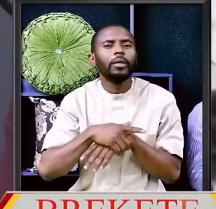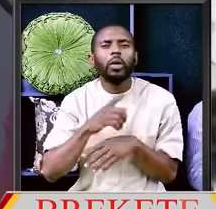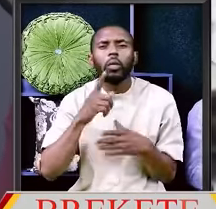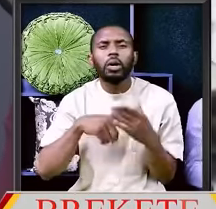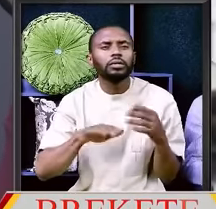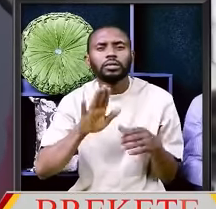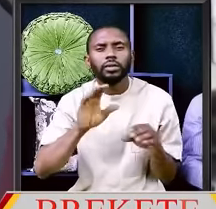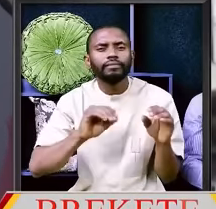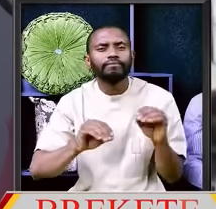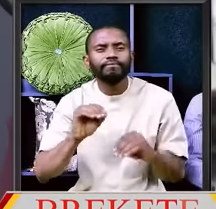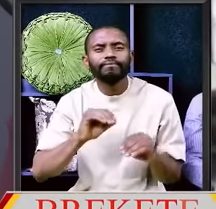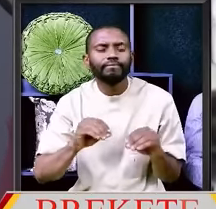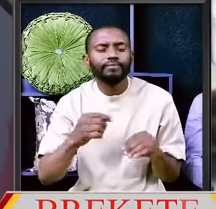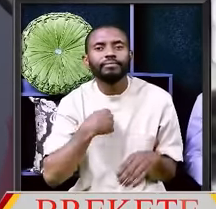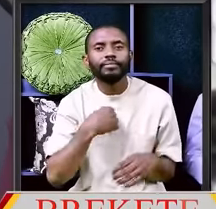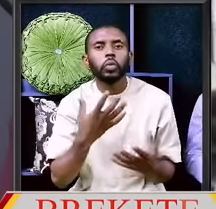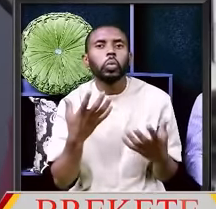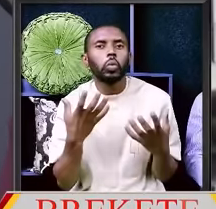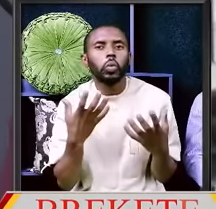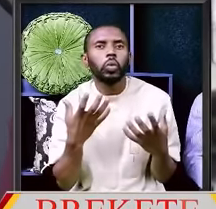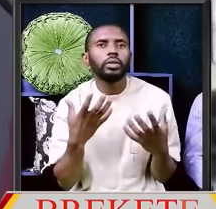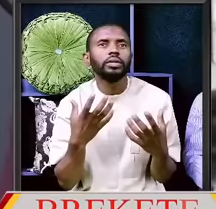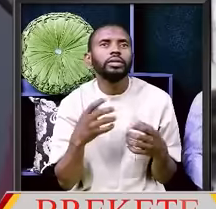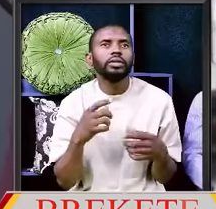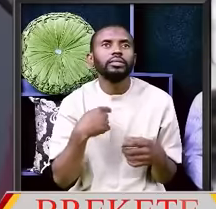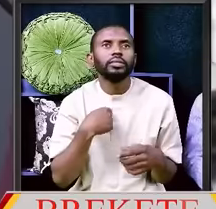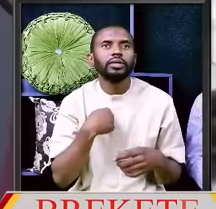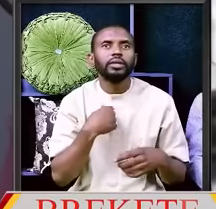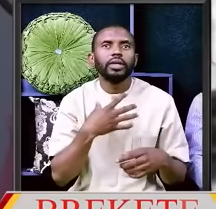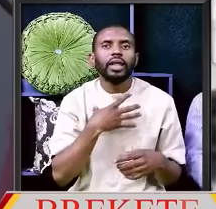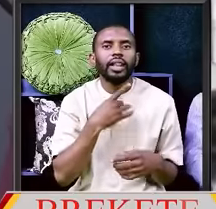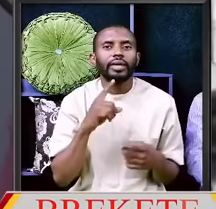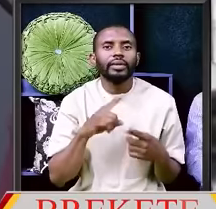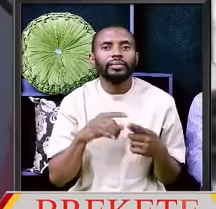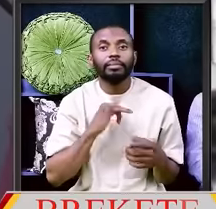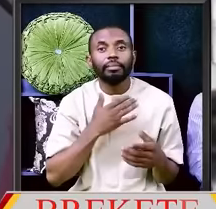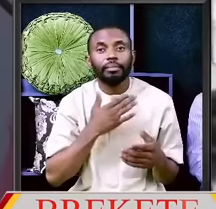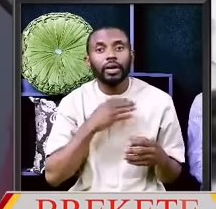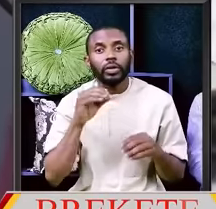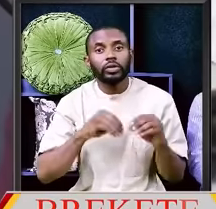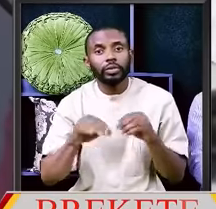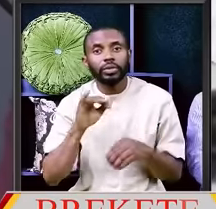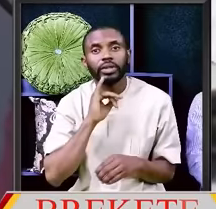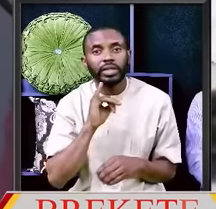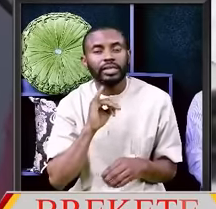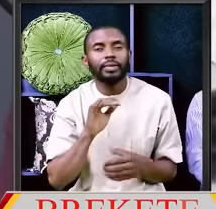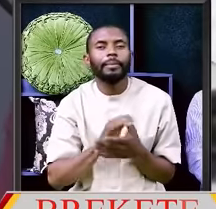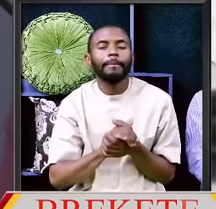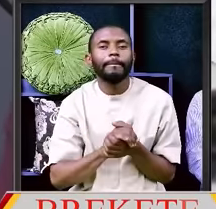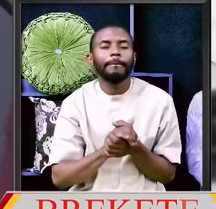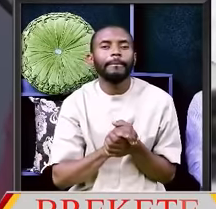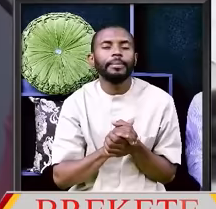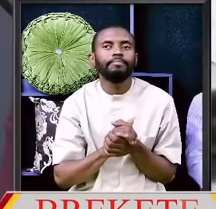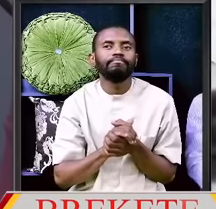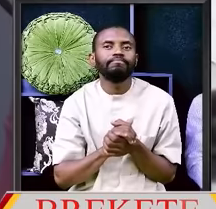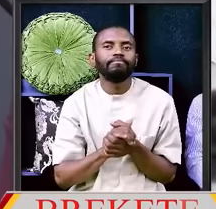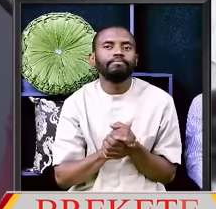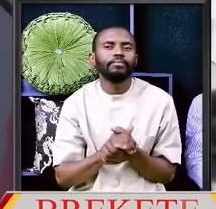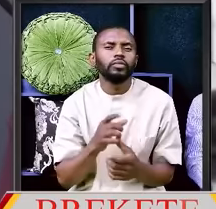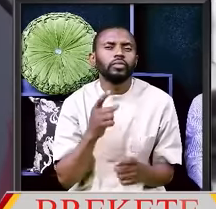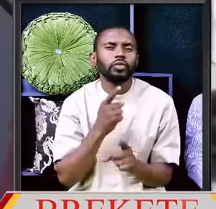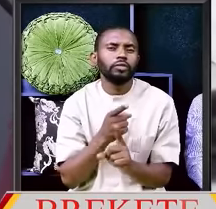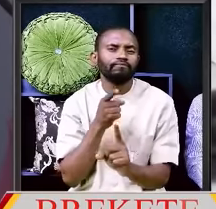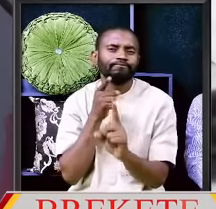Waiting for your contribution. I would like to. Okay, my contribution on this matter is mainly